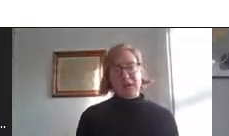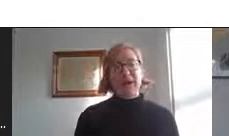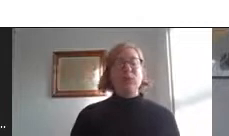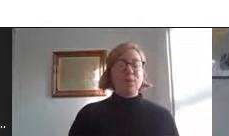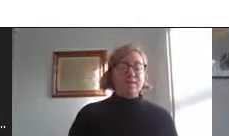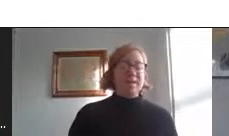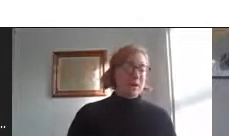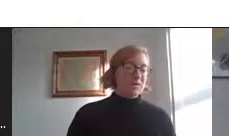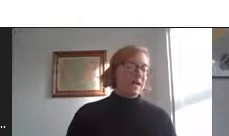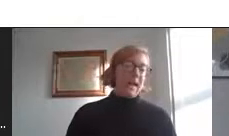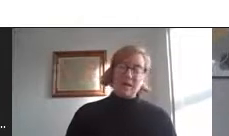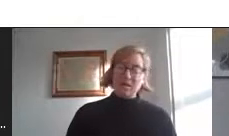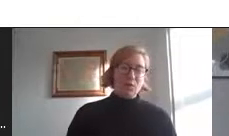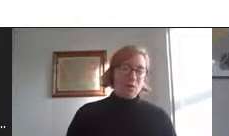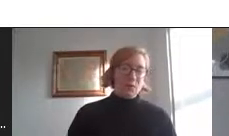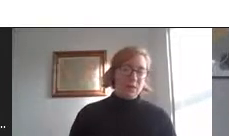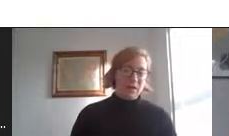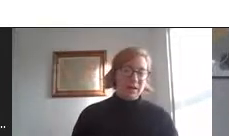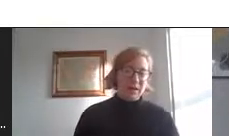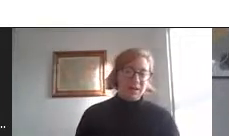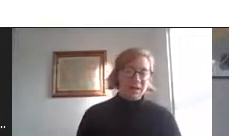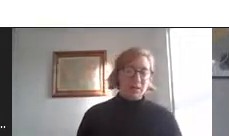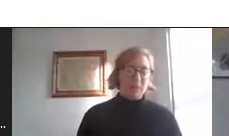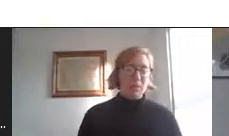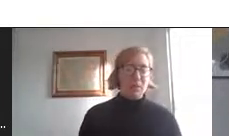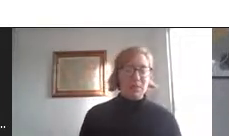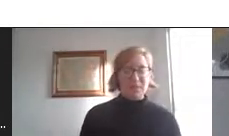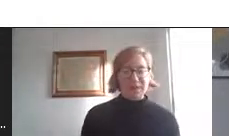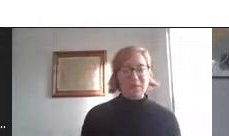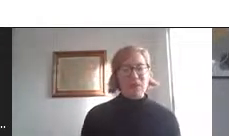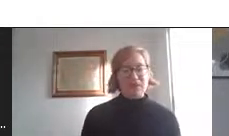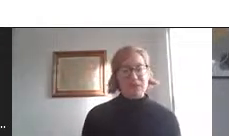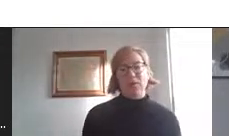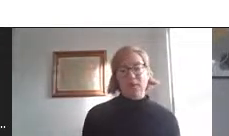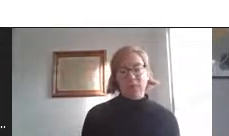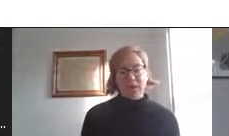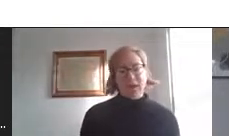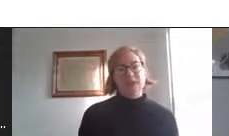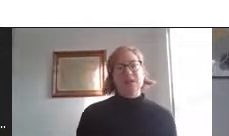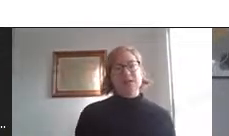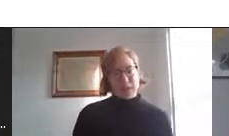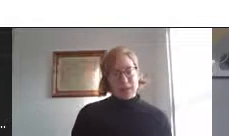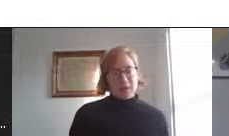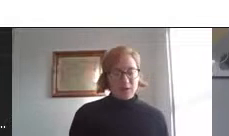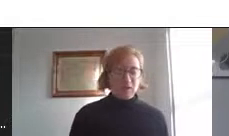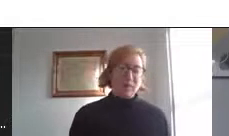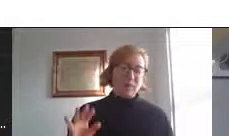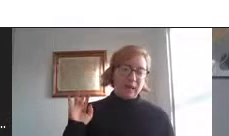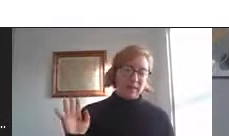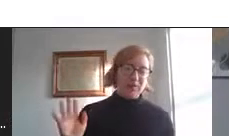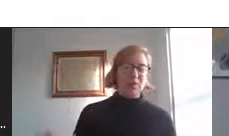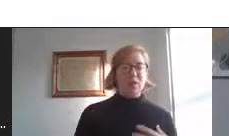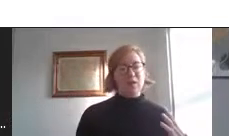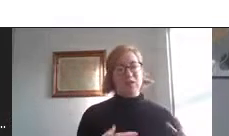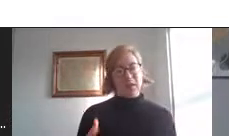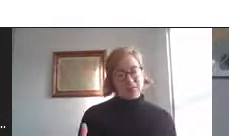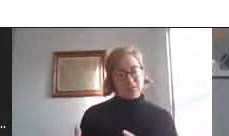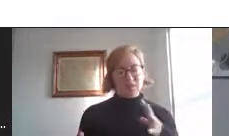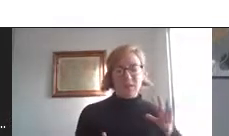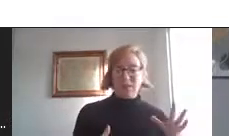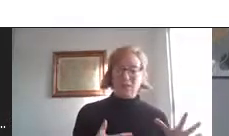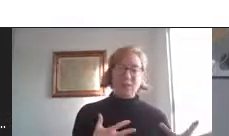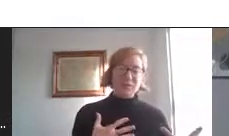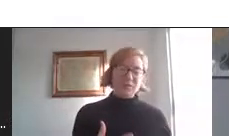Artistic expression, and always accepting any form of communication, that we're not putting any pressure on them to speak. You know, if they put their hand up, or if they